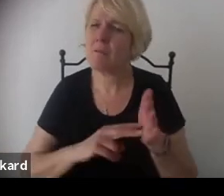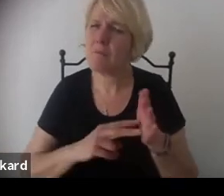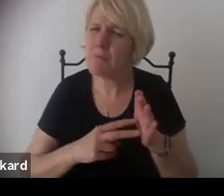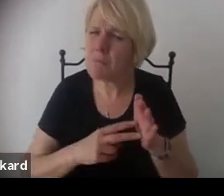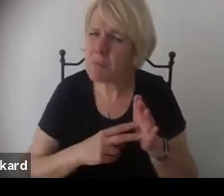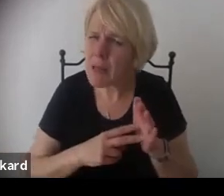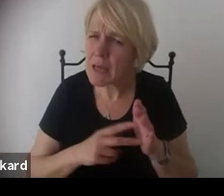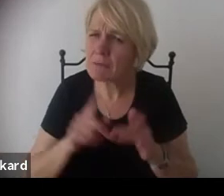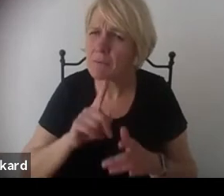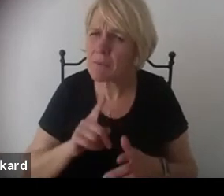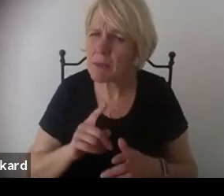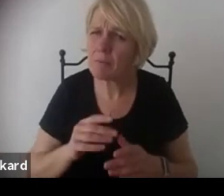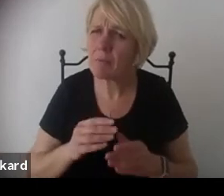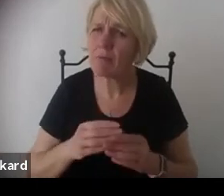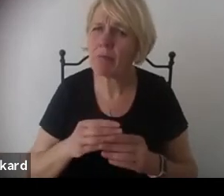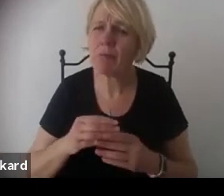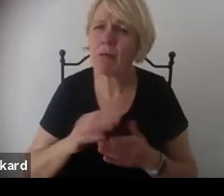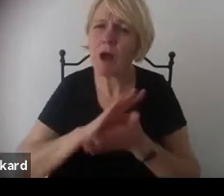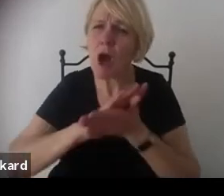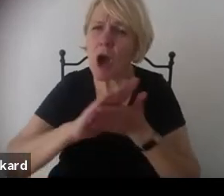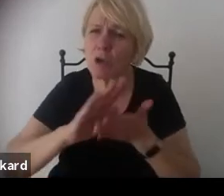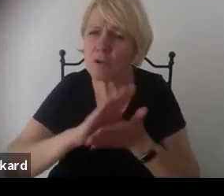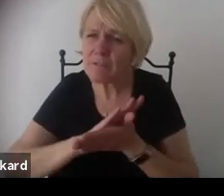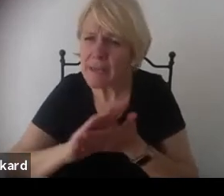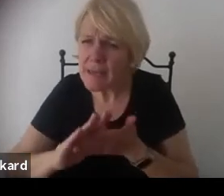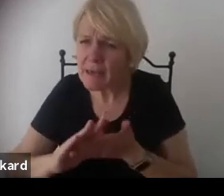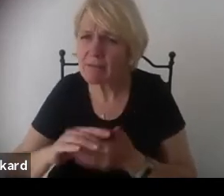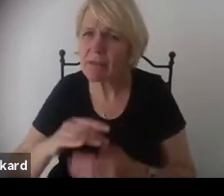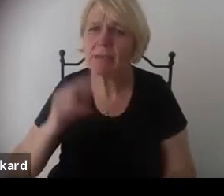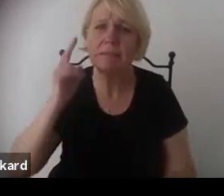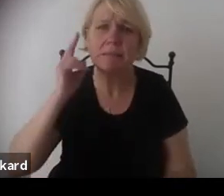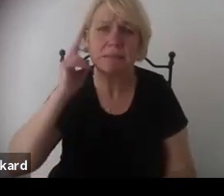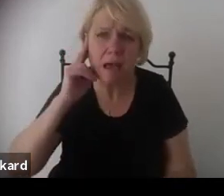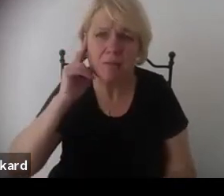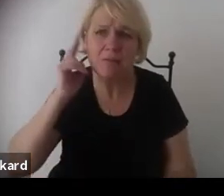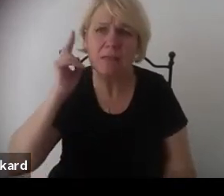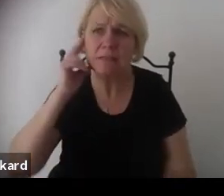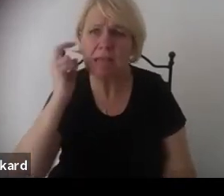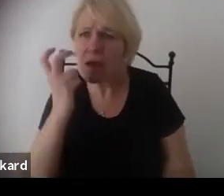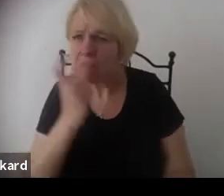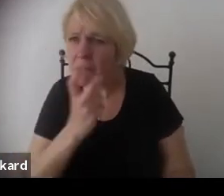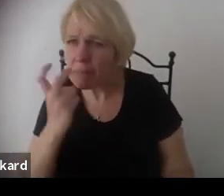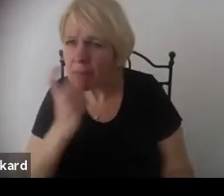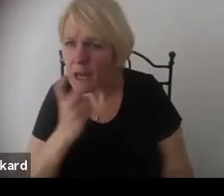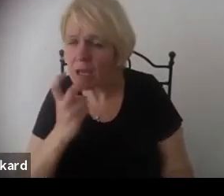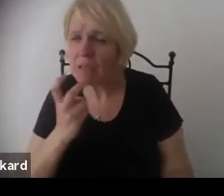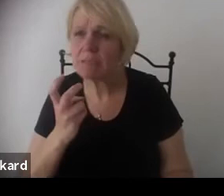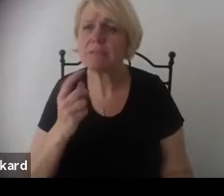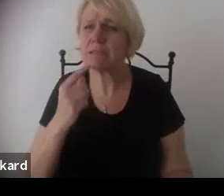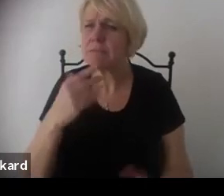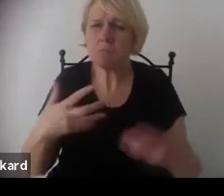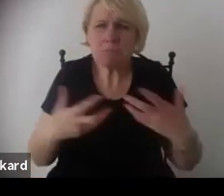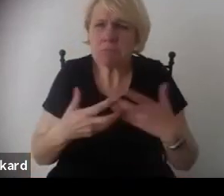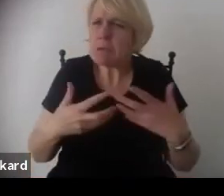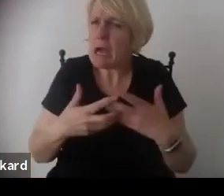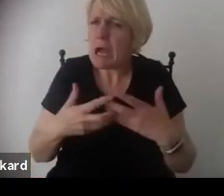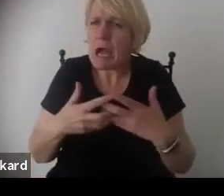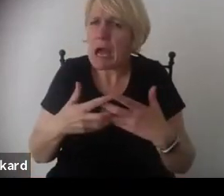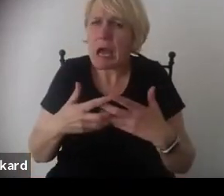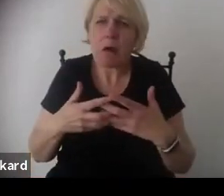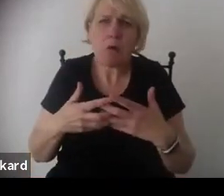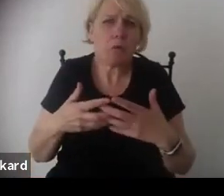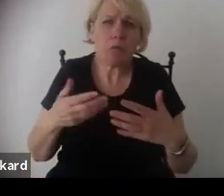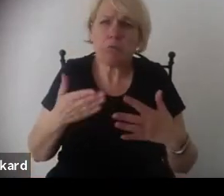hearing impairment or dual sensory loss, for example, deaf blind, to access mental health services as the lockdown